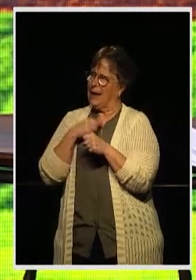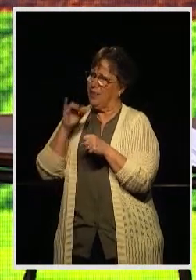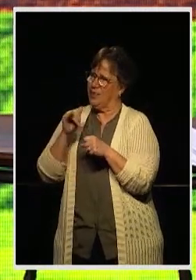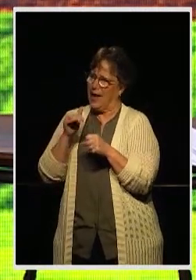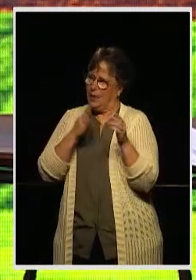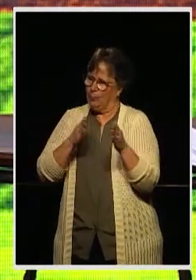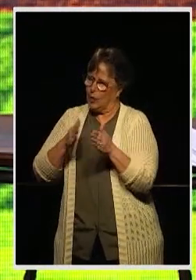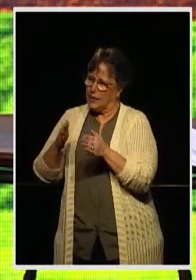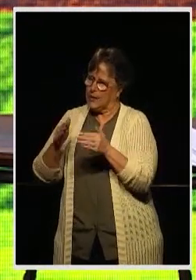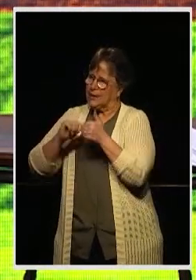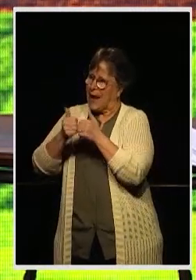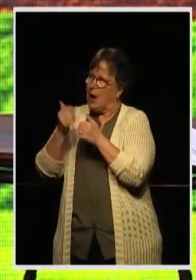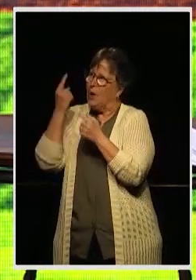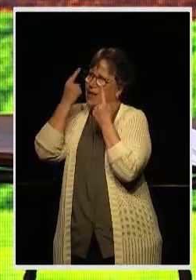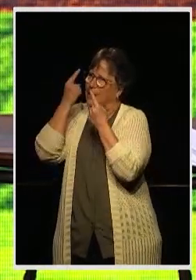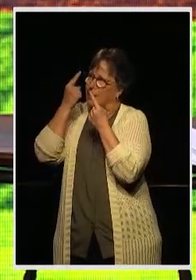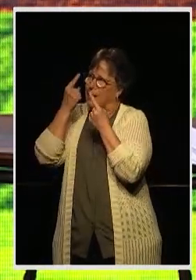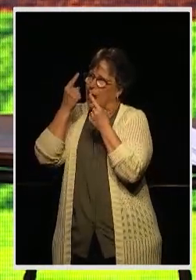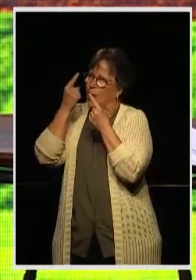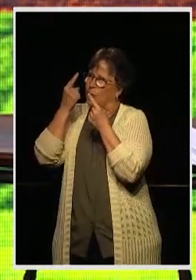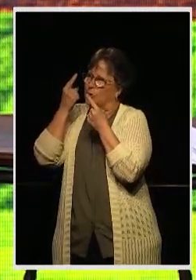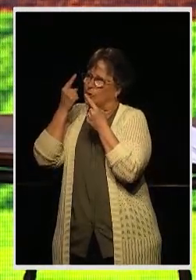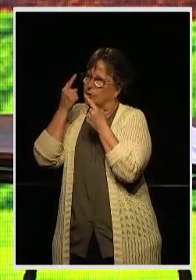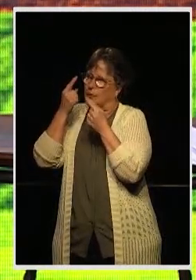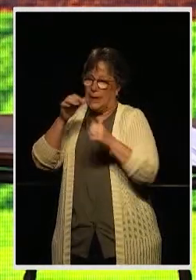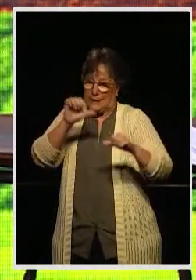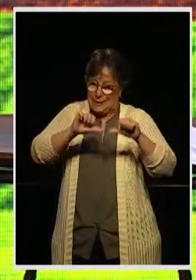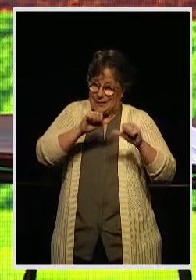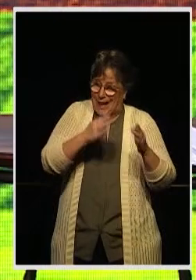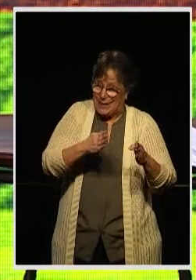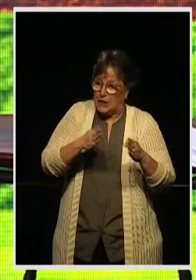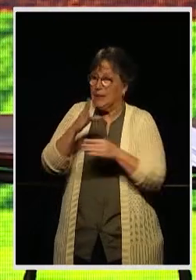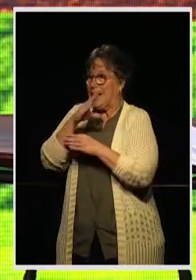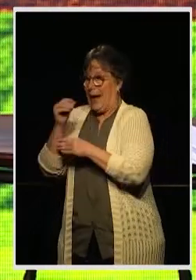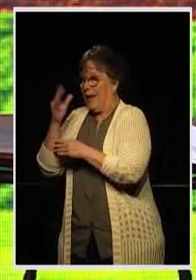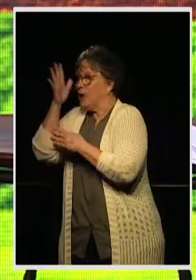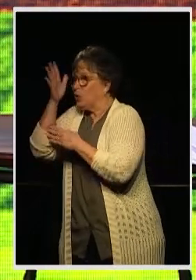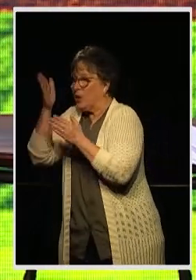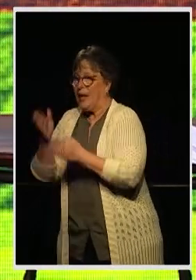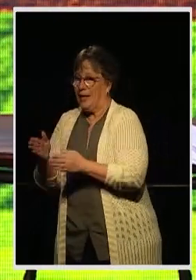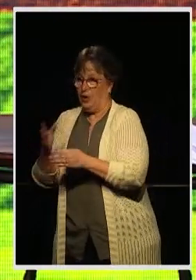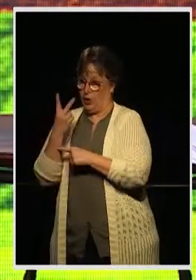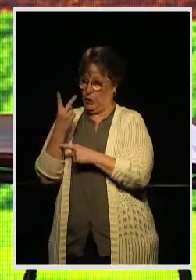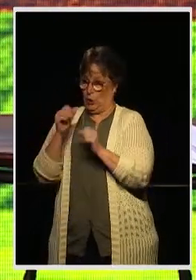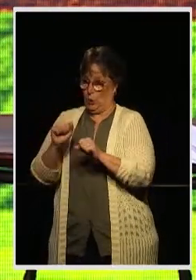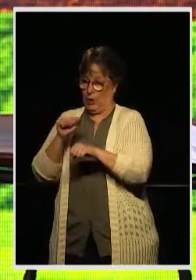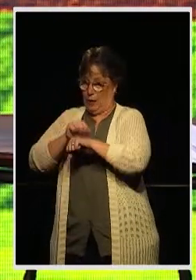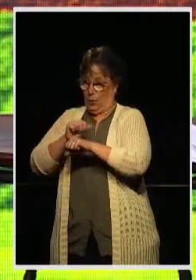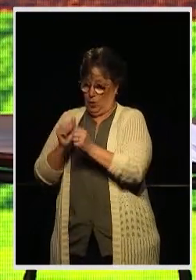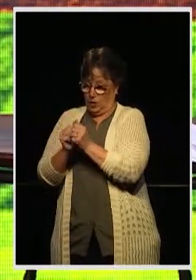versus how I need to think as an innovator. And those two can work together, but they can be a little different too.